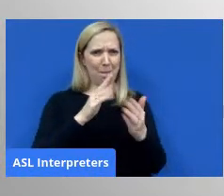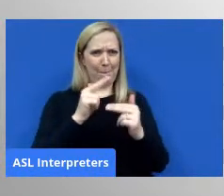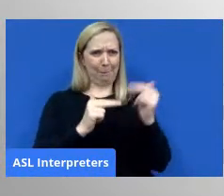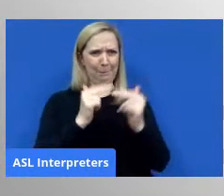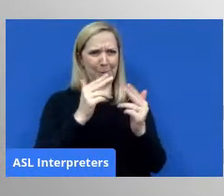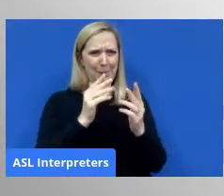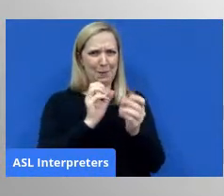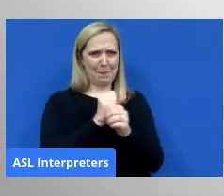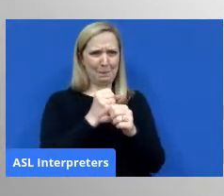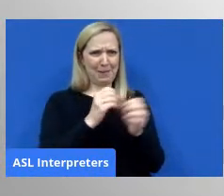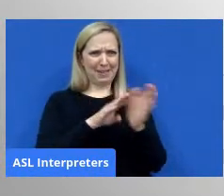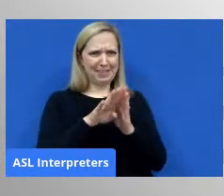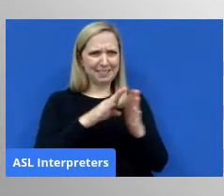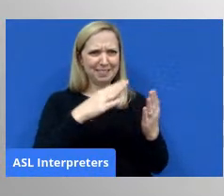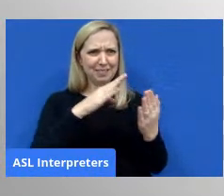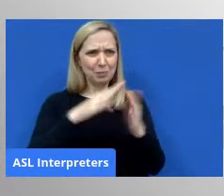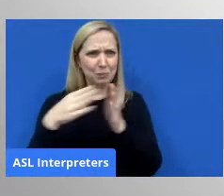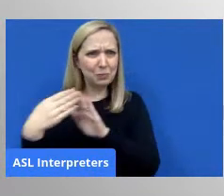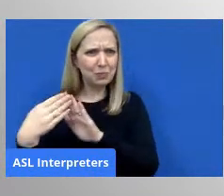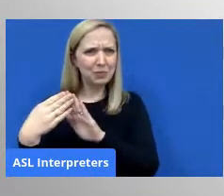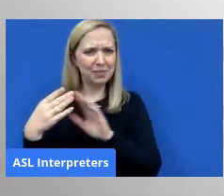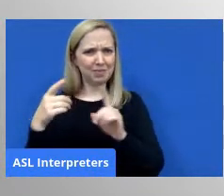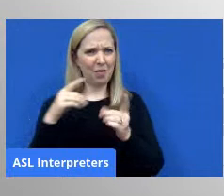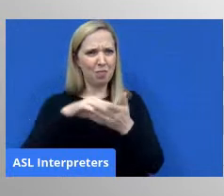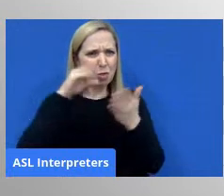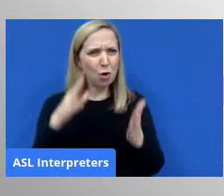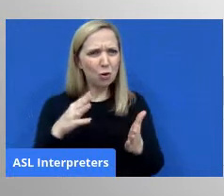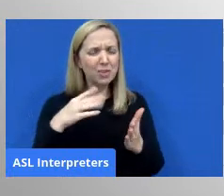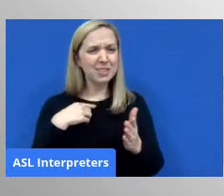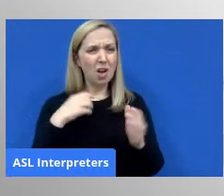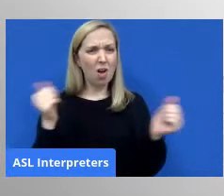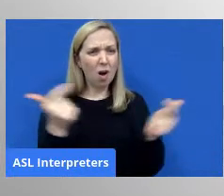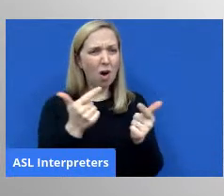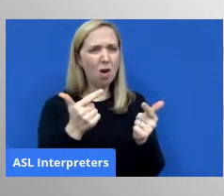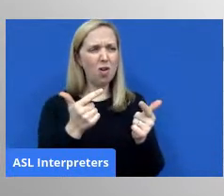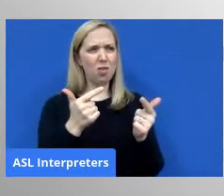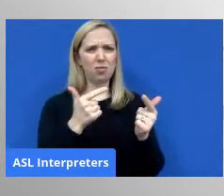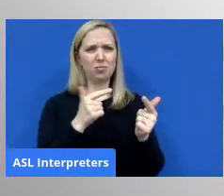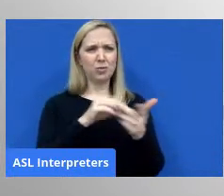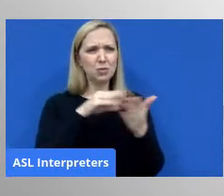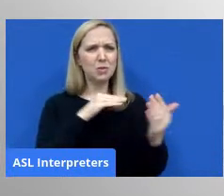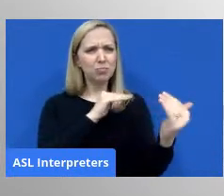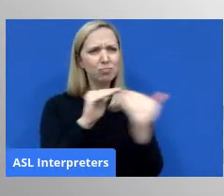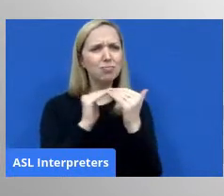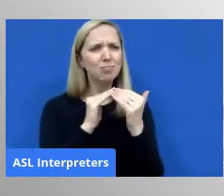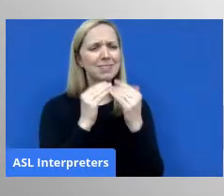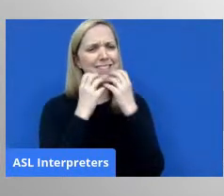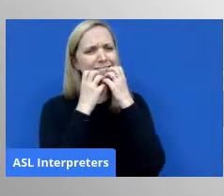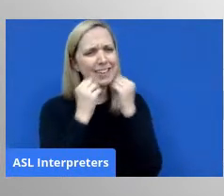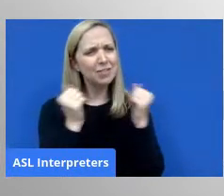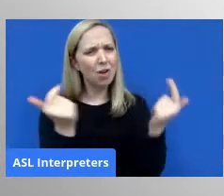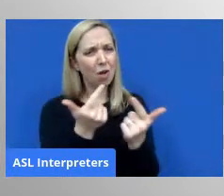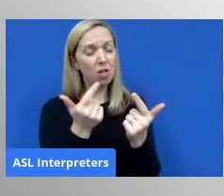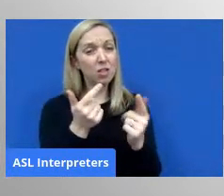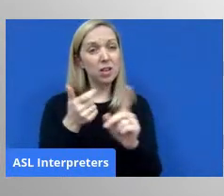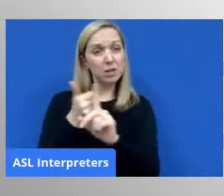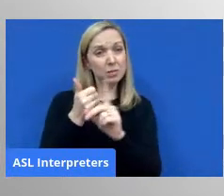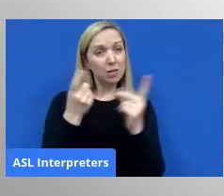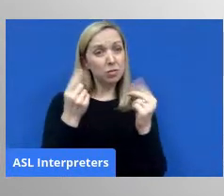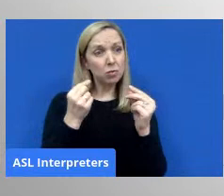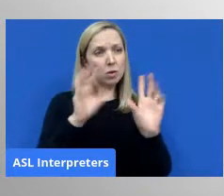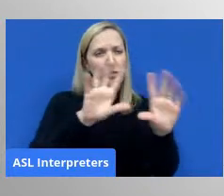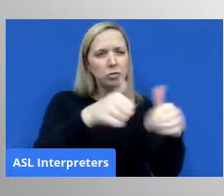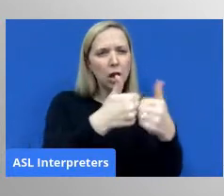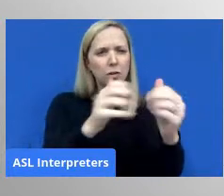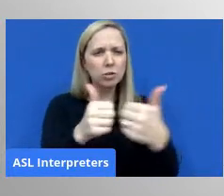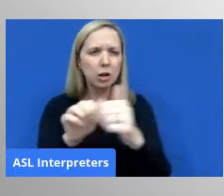virtual setting, treating each student with amazing care and equity. Mr. Brownlee challenges his students to be the best people